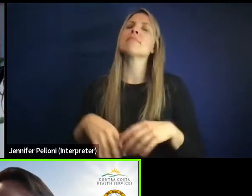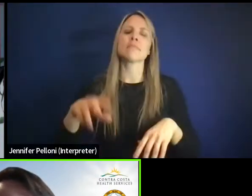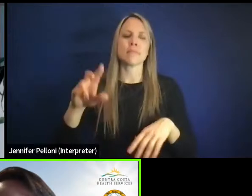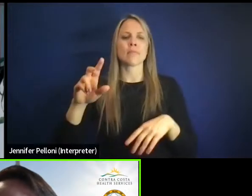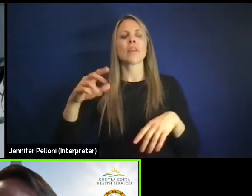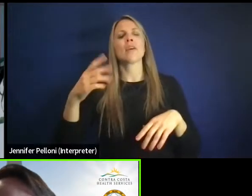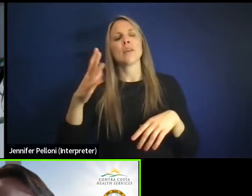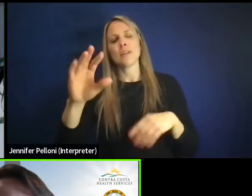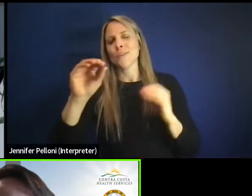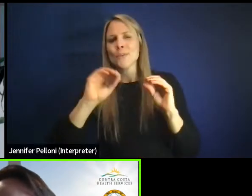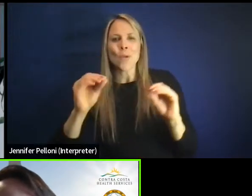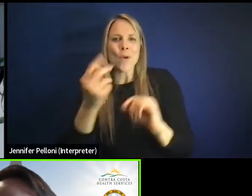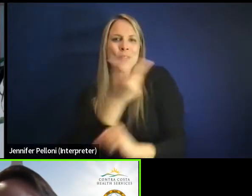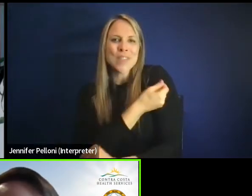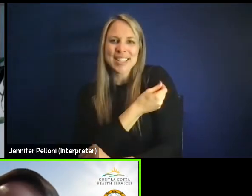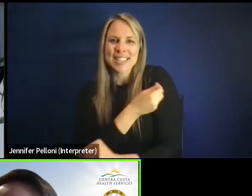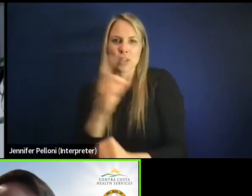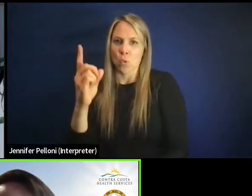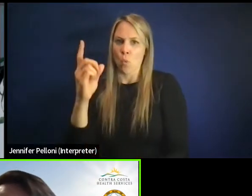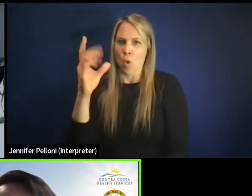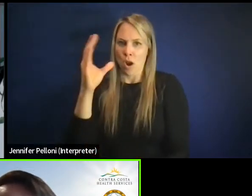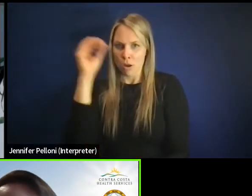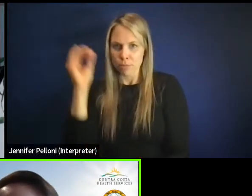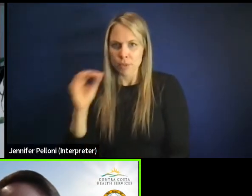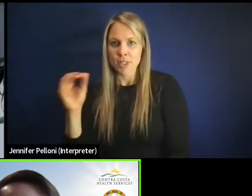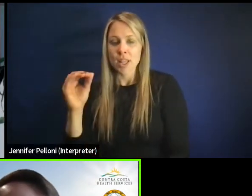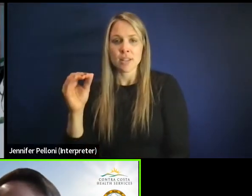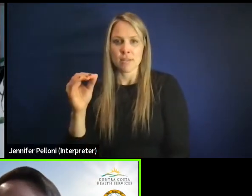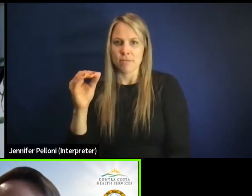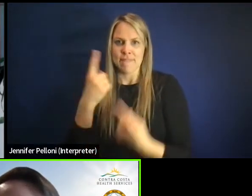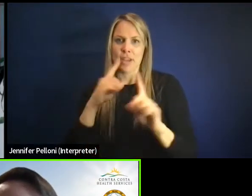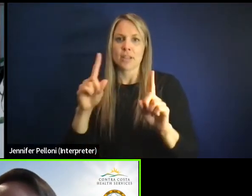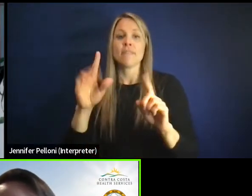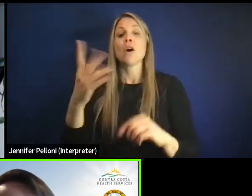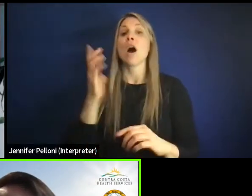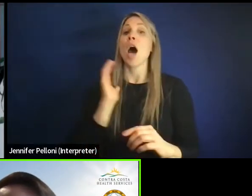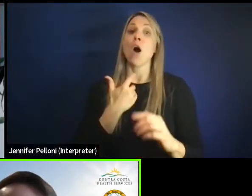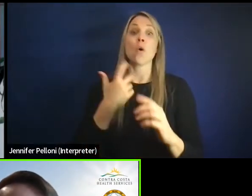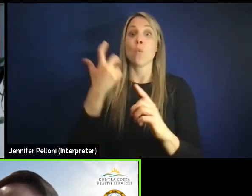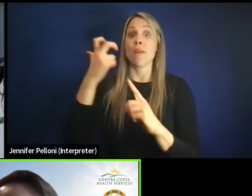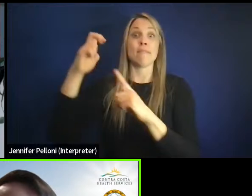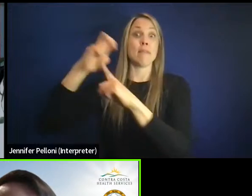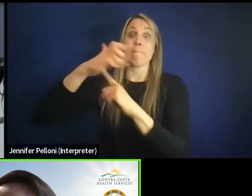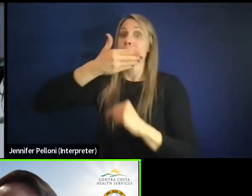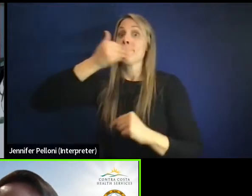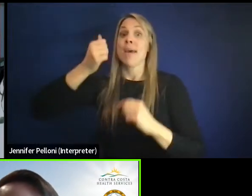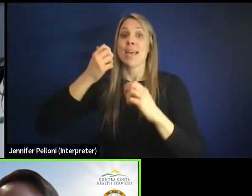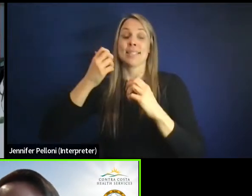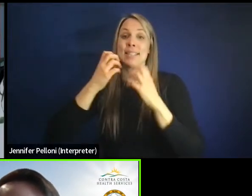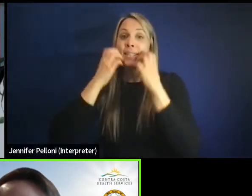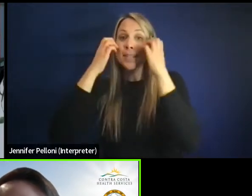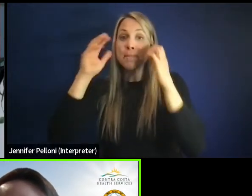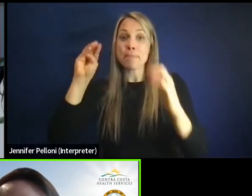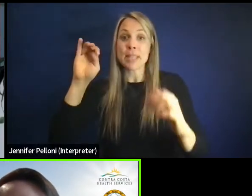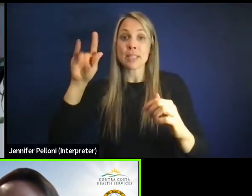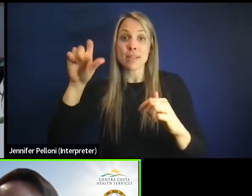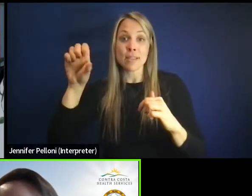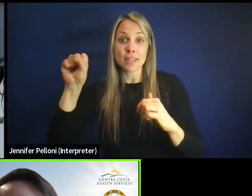no vaccine is really 100% effective. Even the measles vaccine, which is one of our best vaccines, very, very